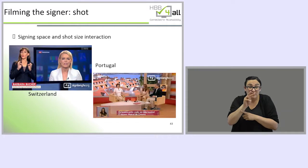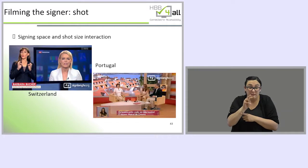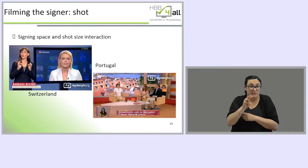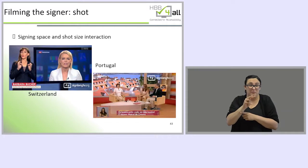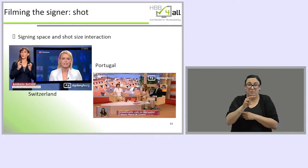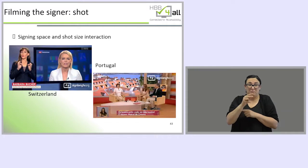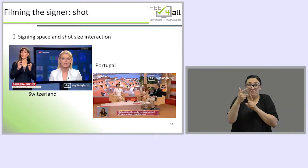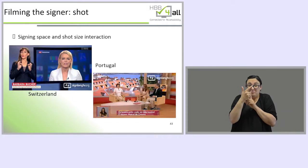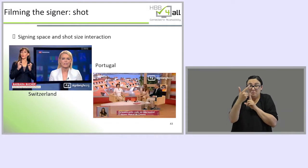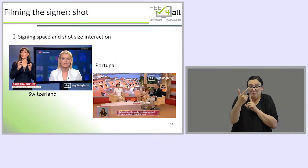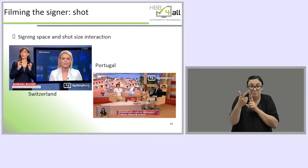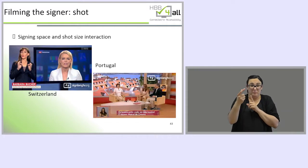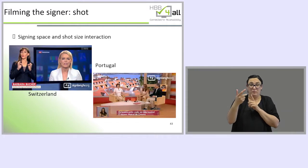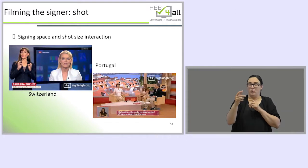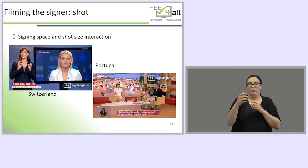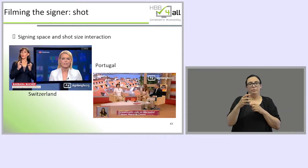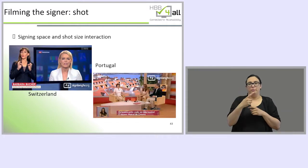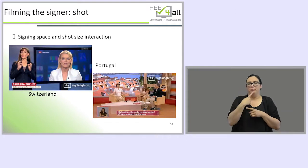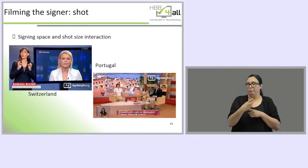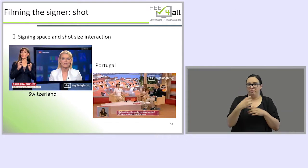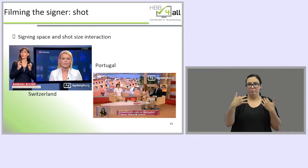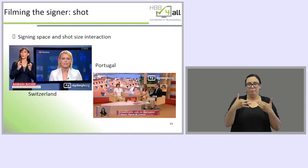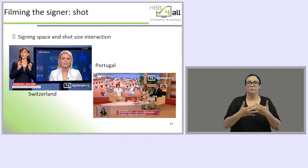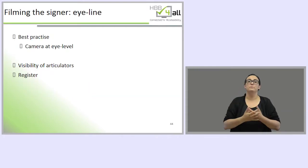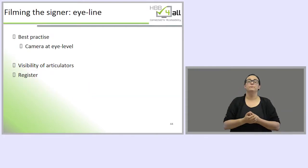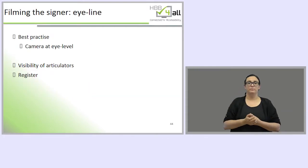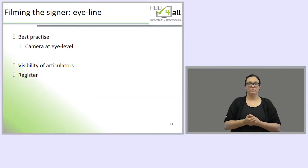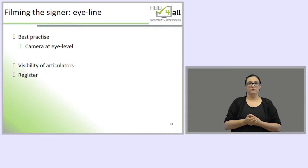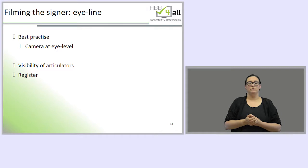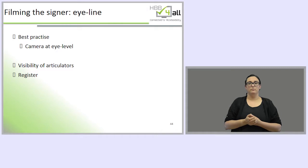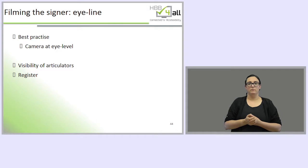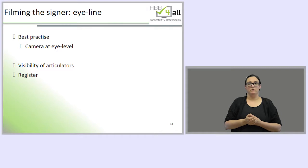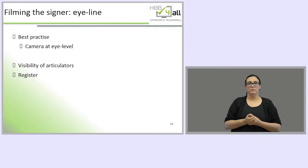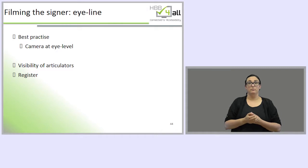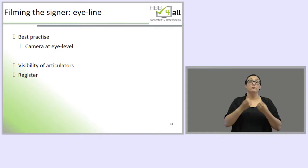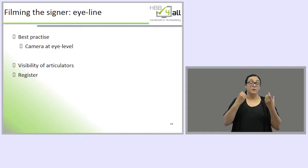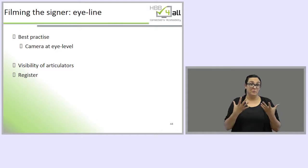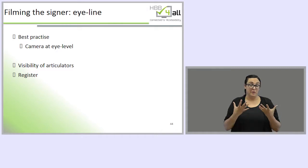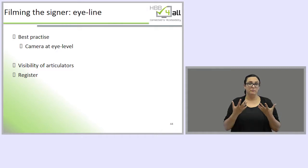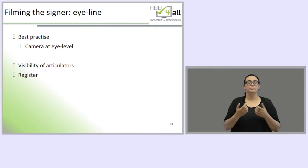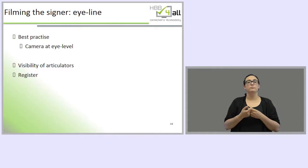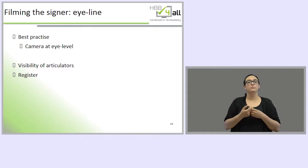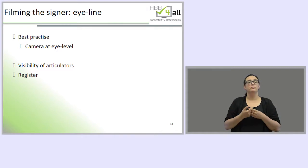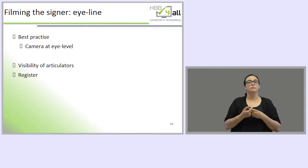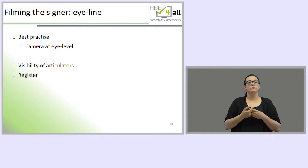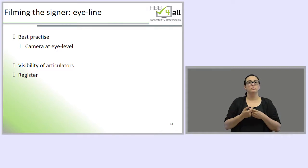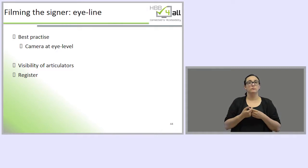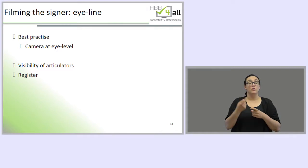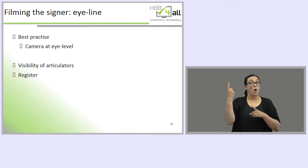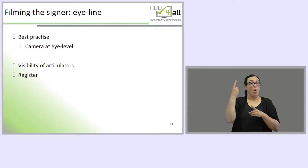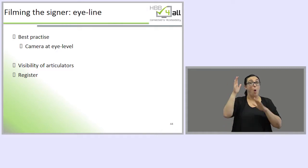interpreter this small with a longer shot. Okay, and the